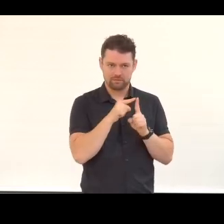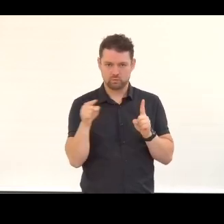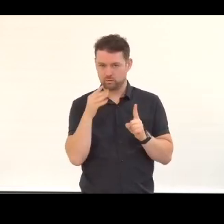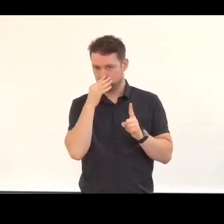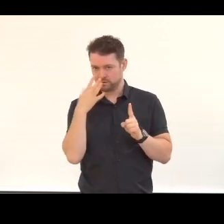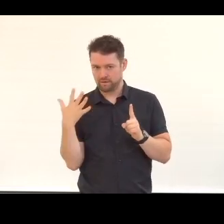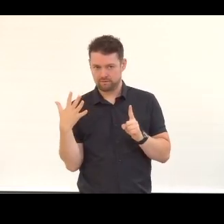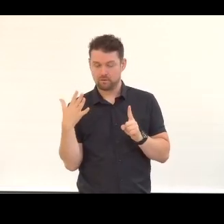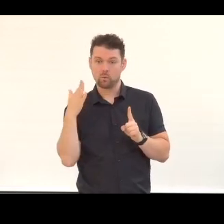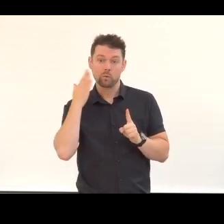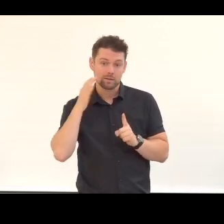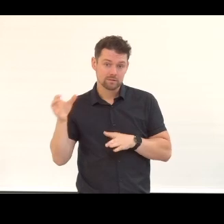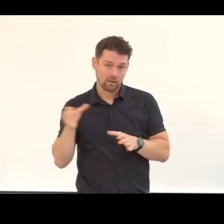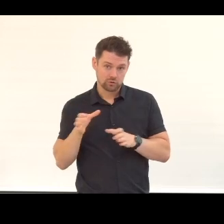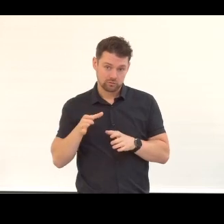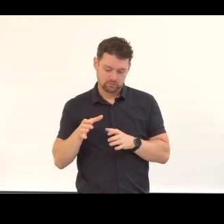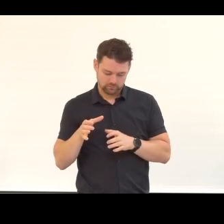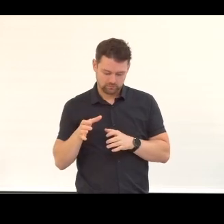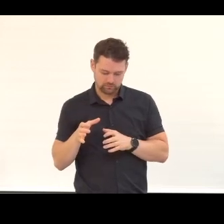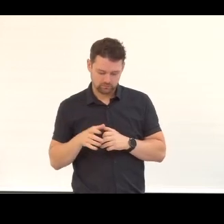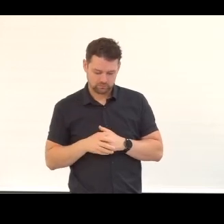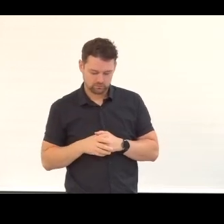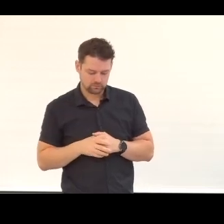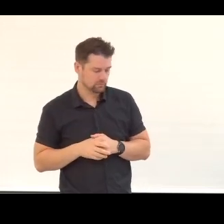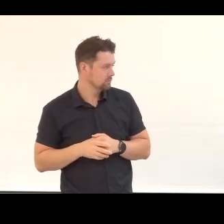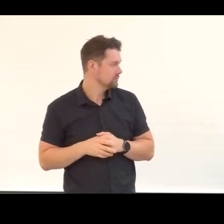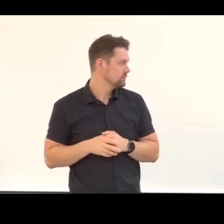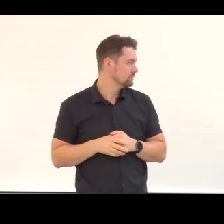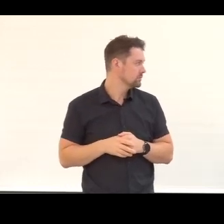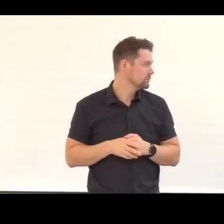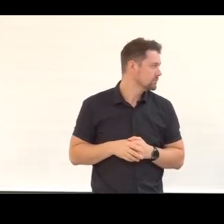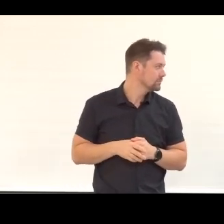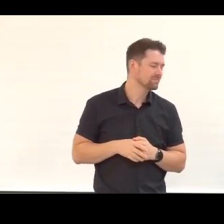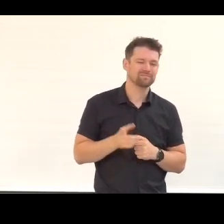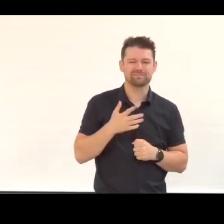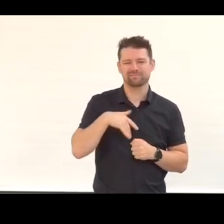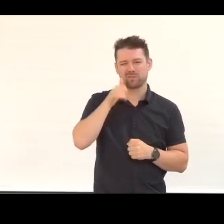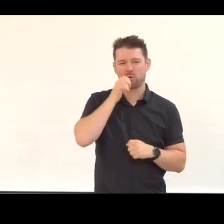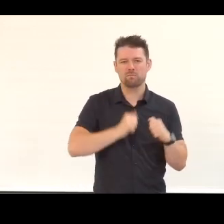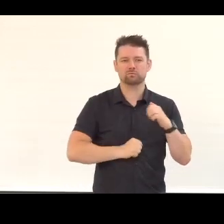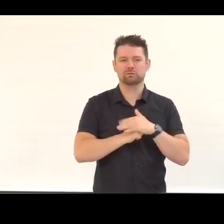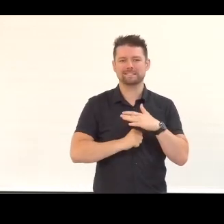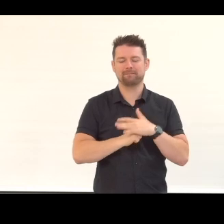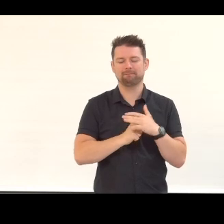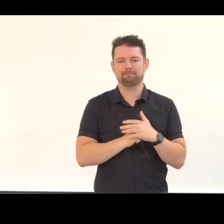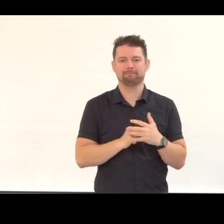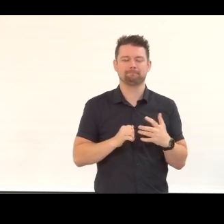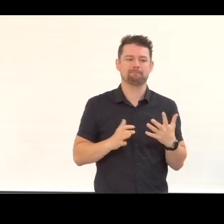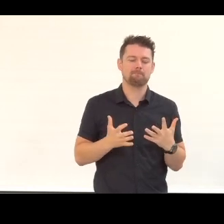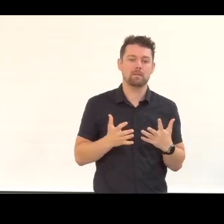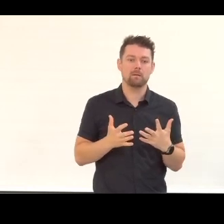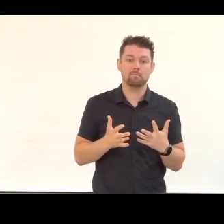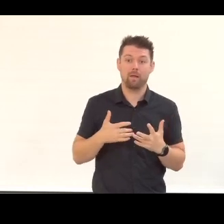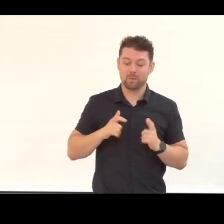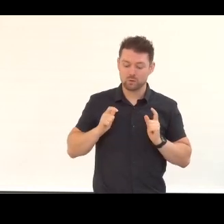45 at the time of selection. So we realize this is a bit of restrictive parameters, but our